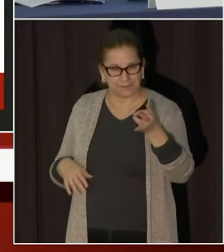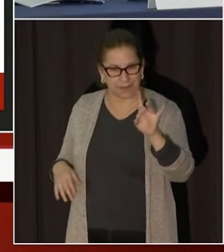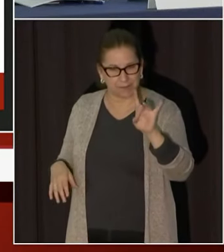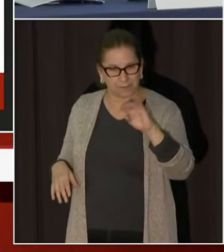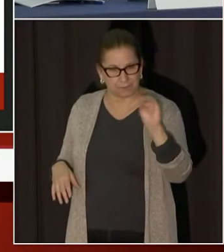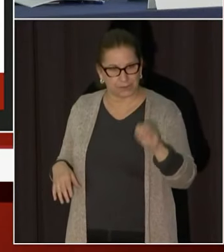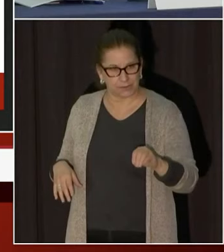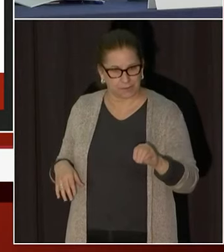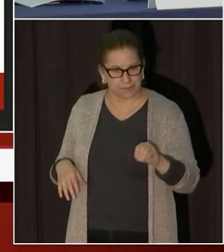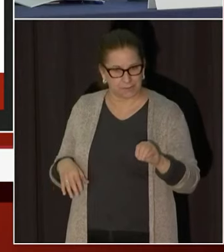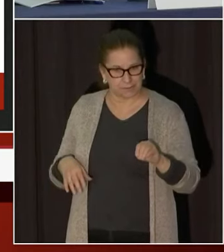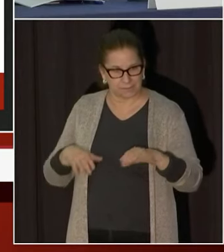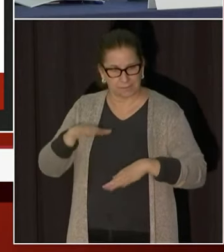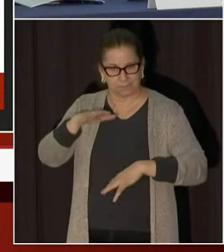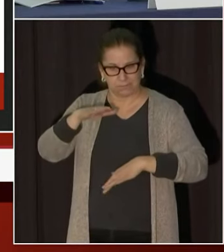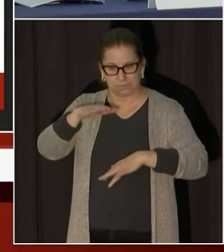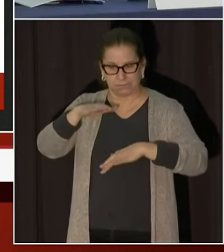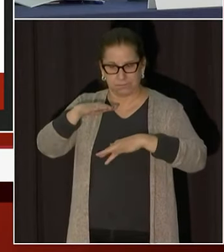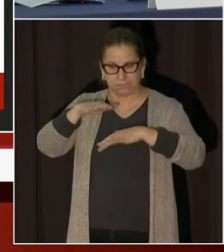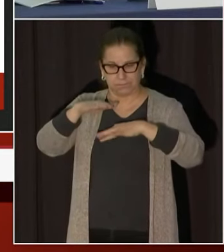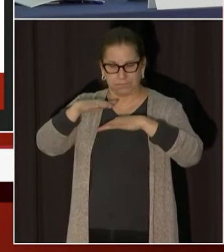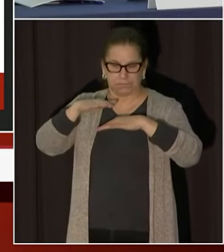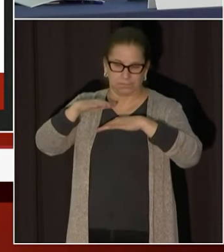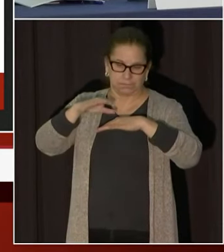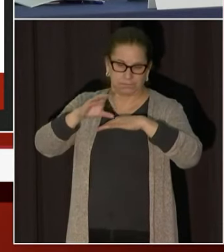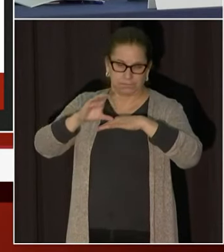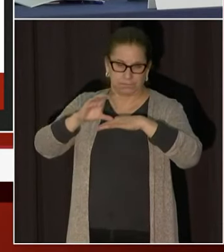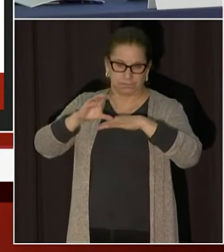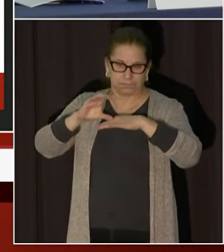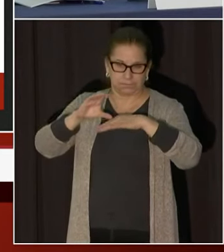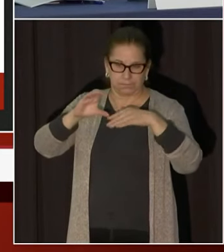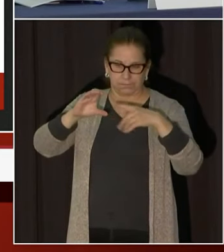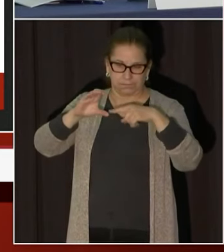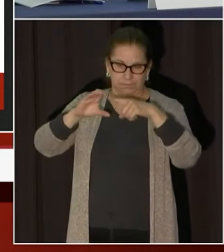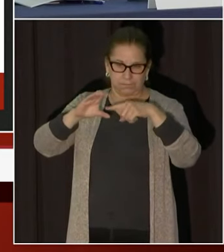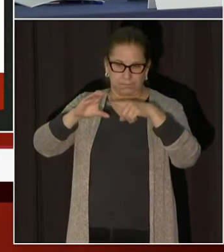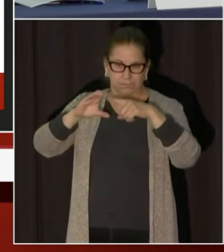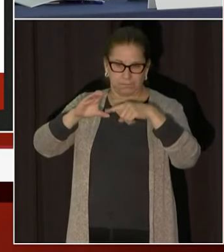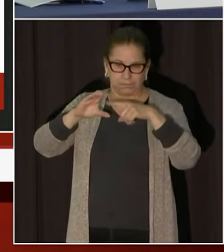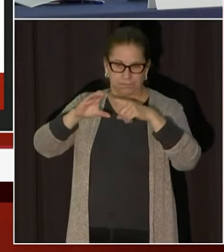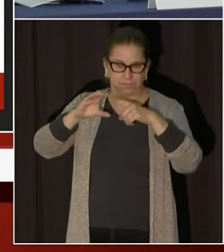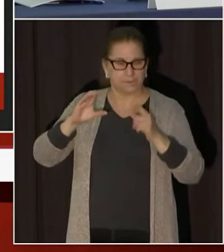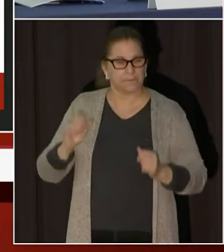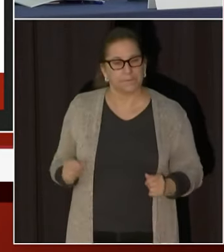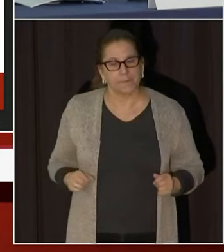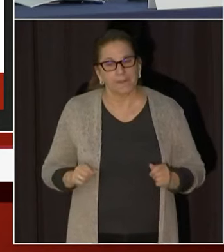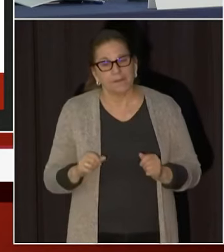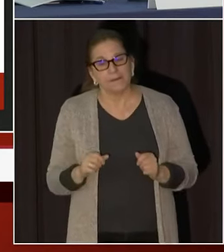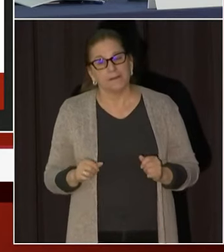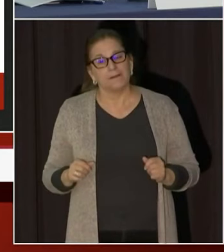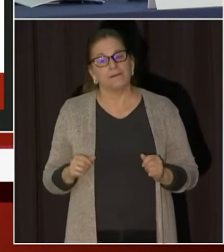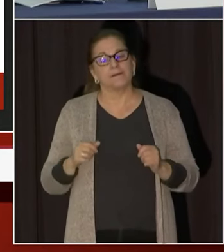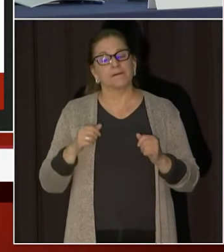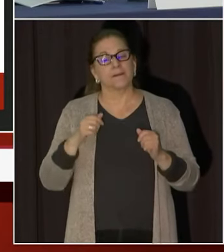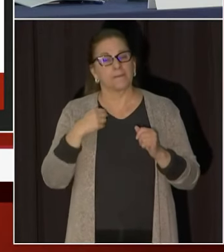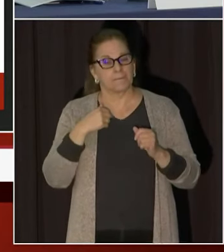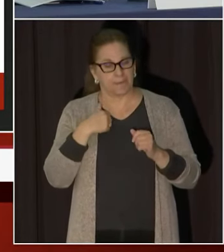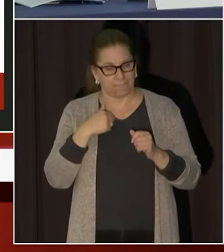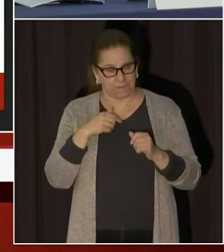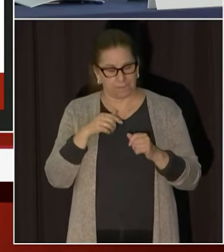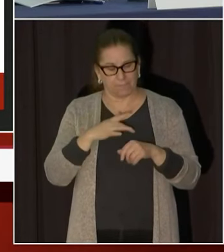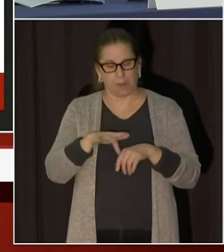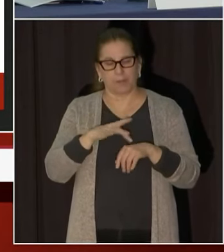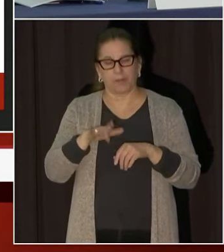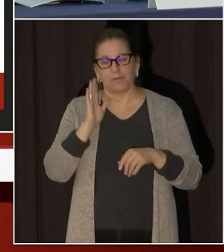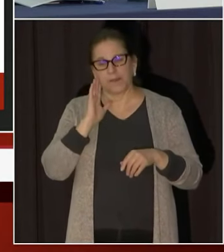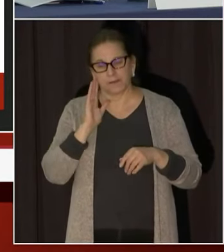health services to everyone who needs them. Our 911 system is available to assess people who are in a medical emergency. Our